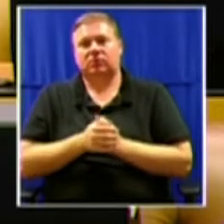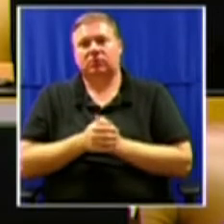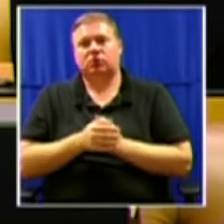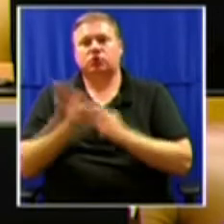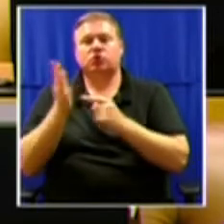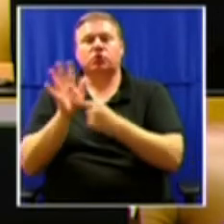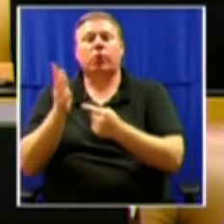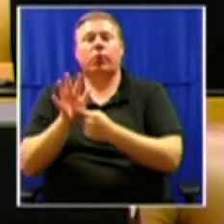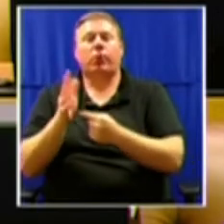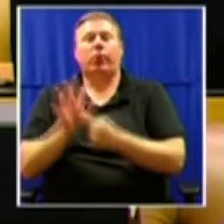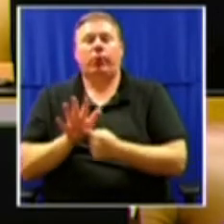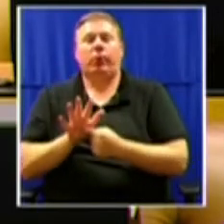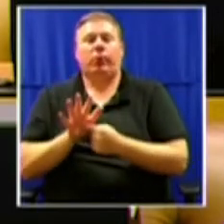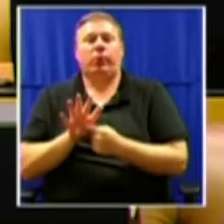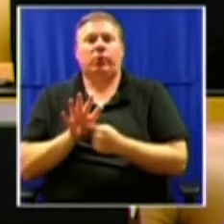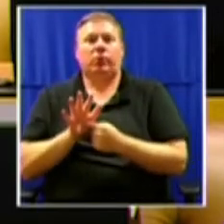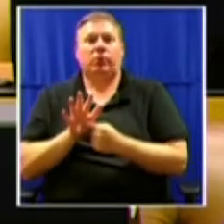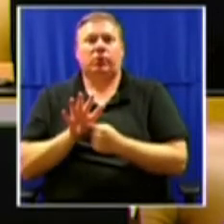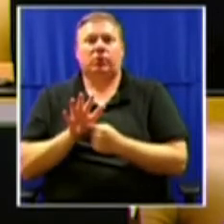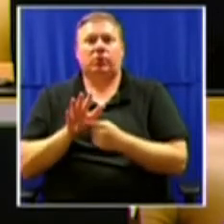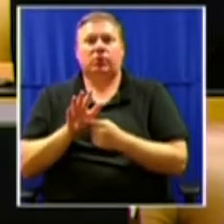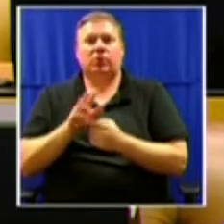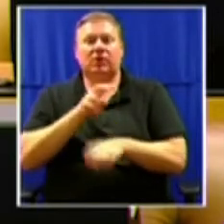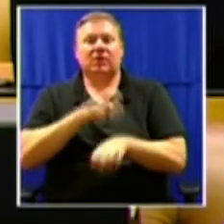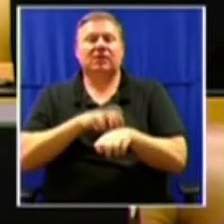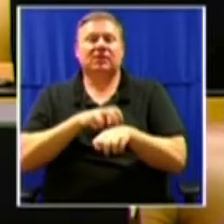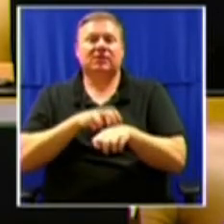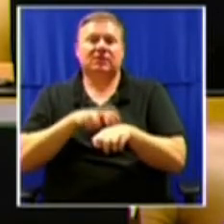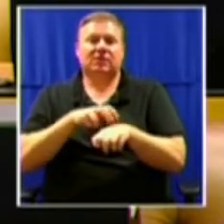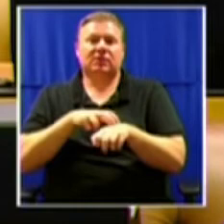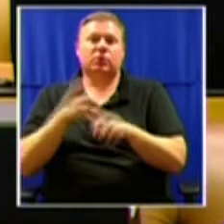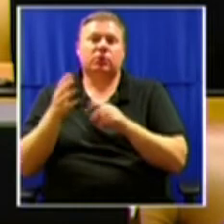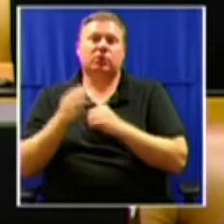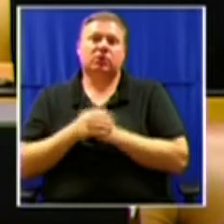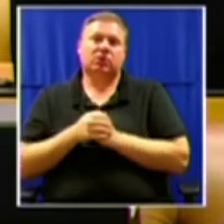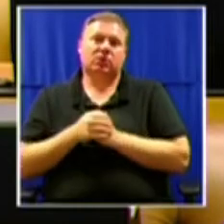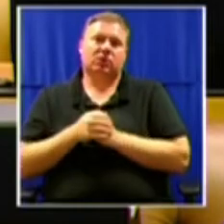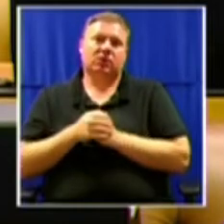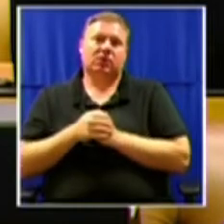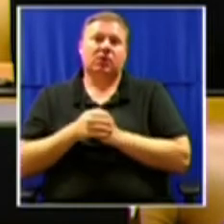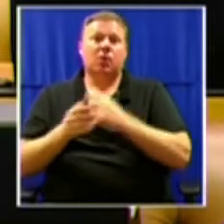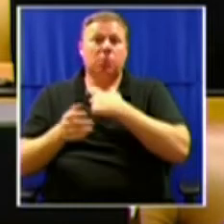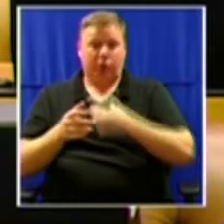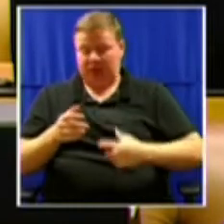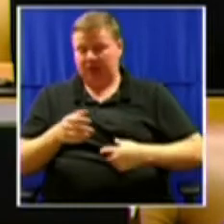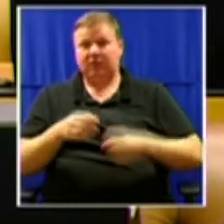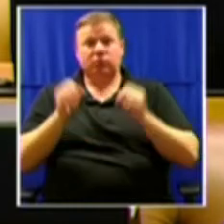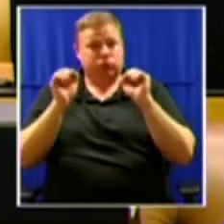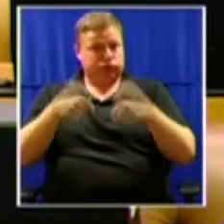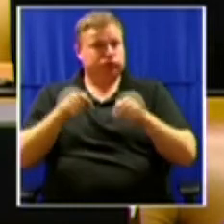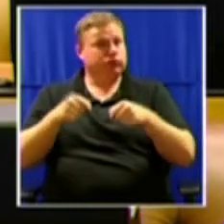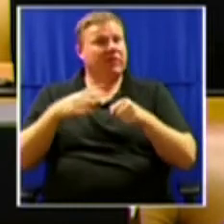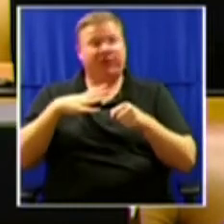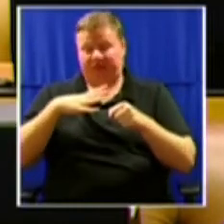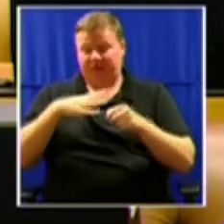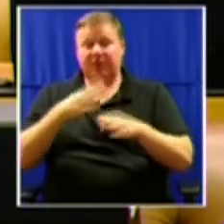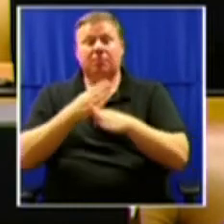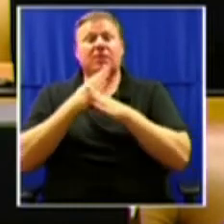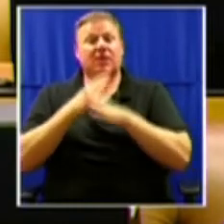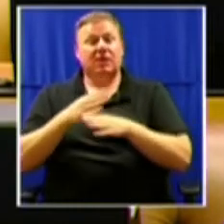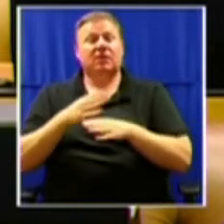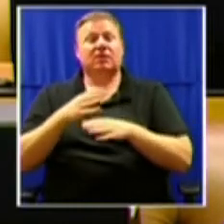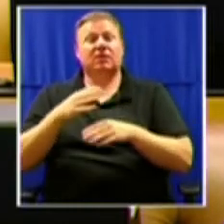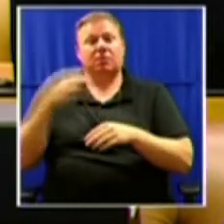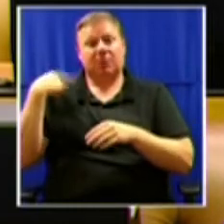indeed such things is necessary. And then the President, if he grants the permission for the Minister of Defense, will in